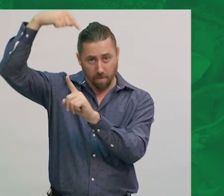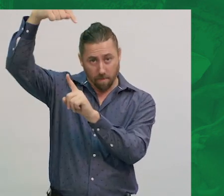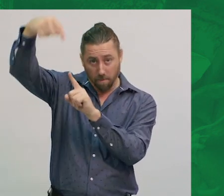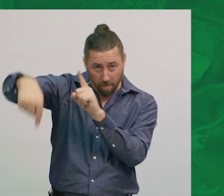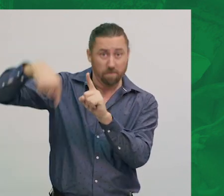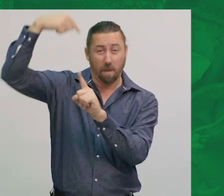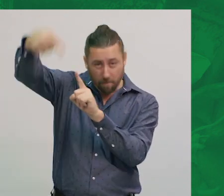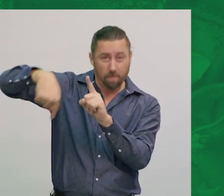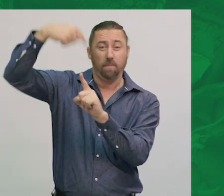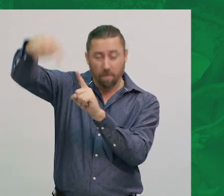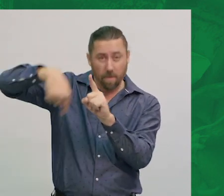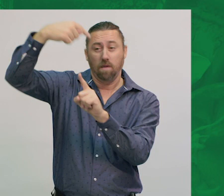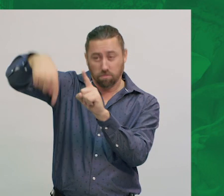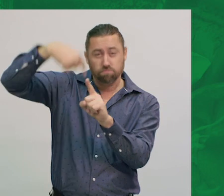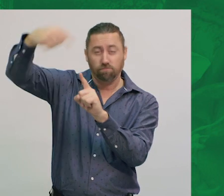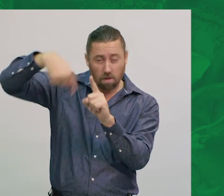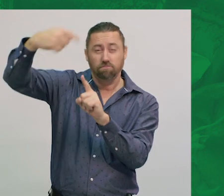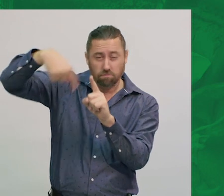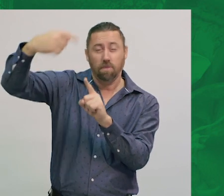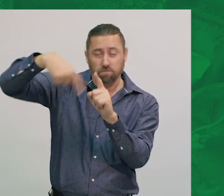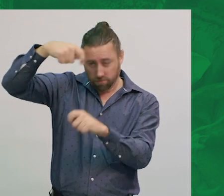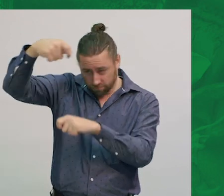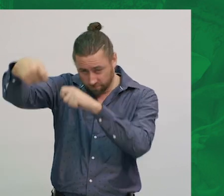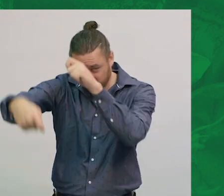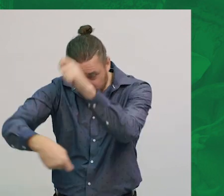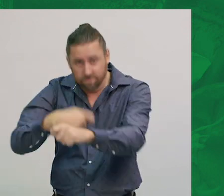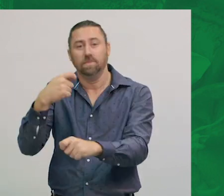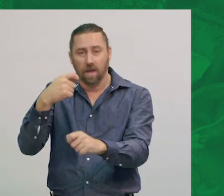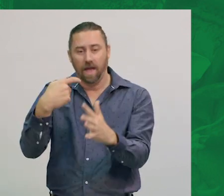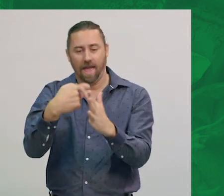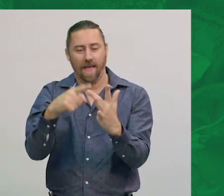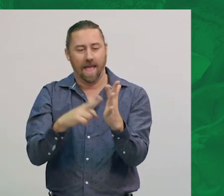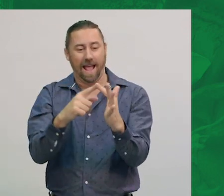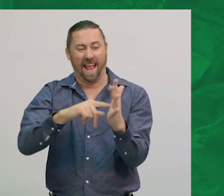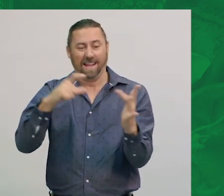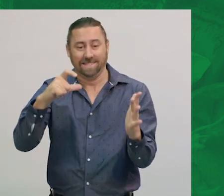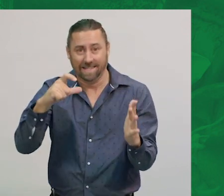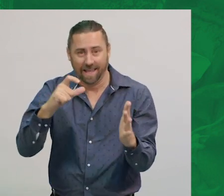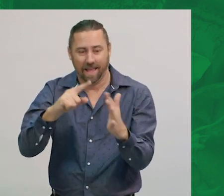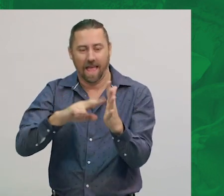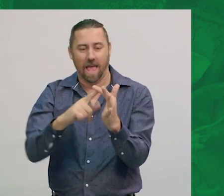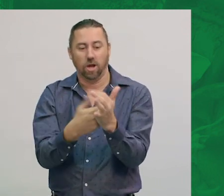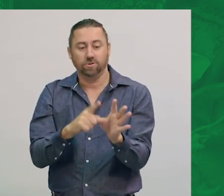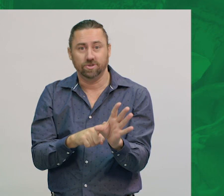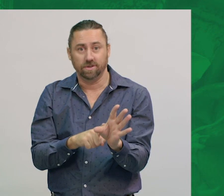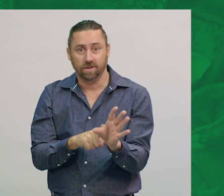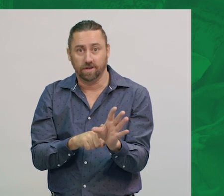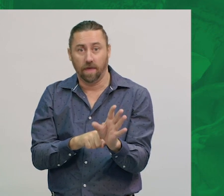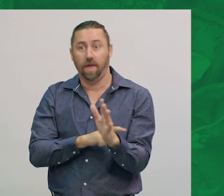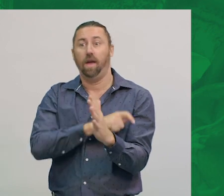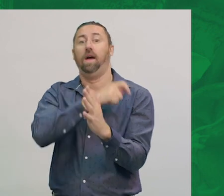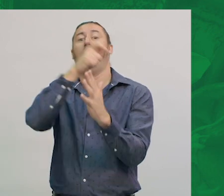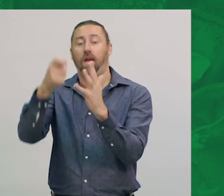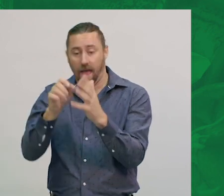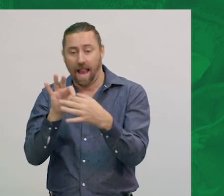steam pushes and spins the propeller in the turbine, producing rotational kinetic energy. Step 5. The turbine